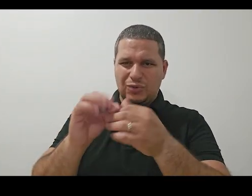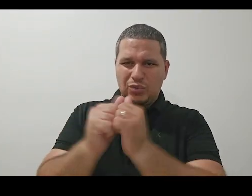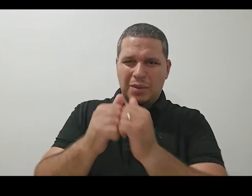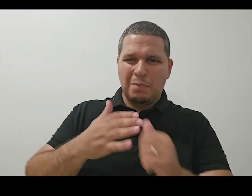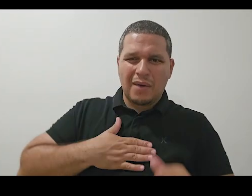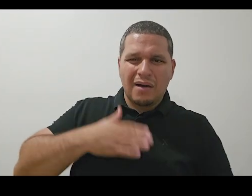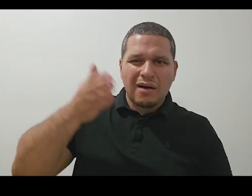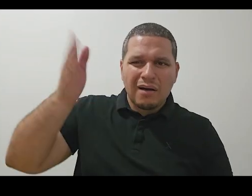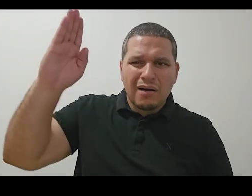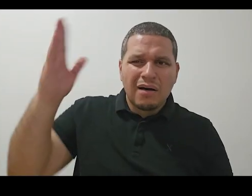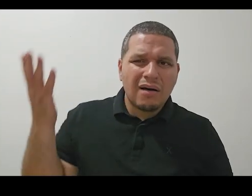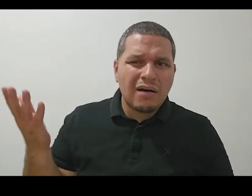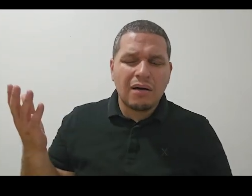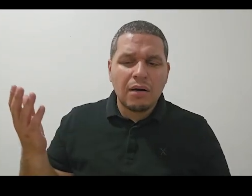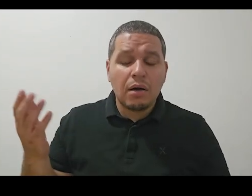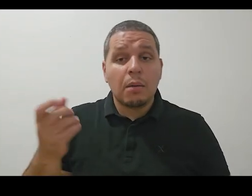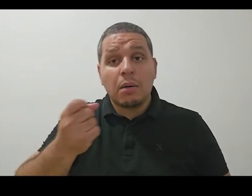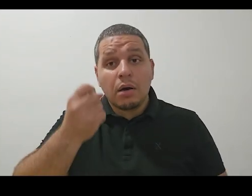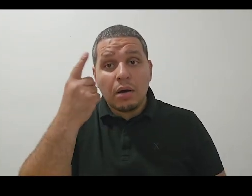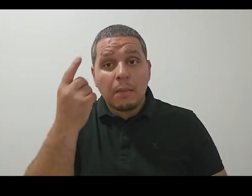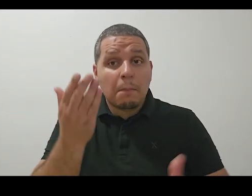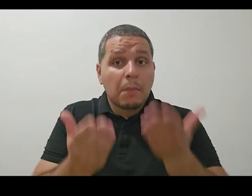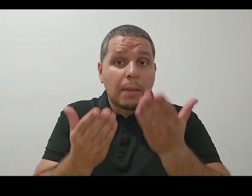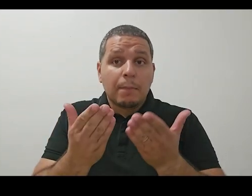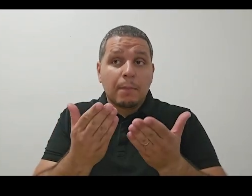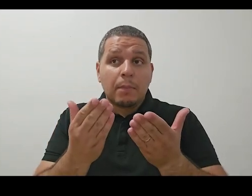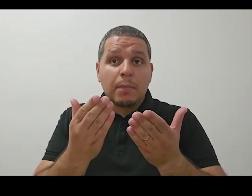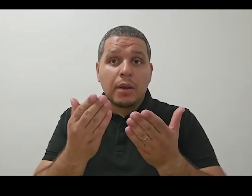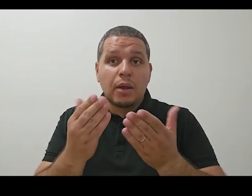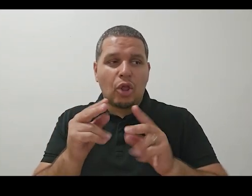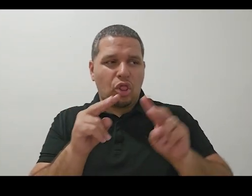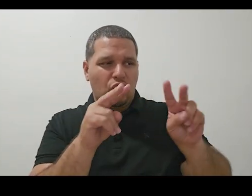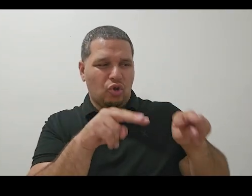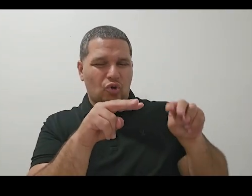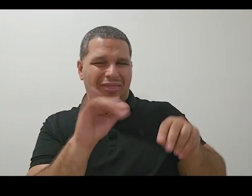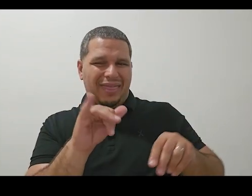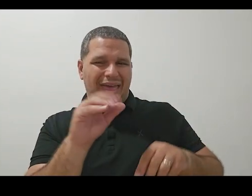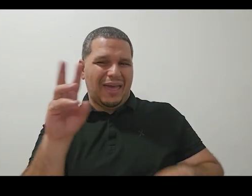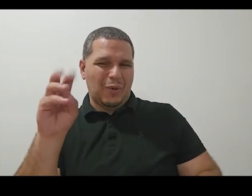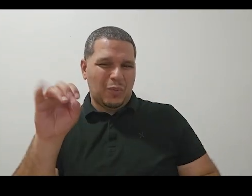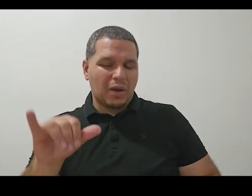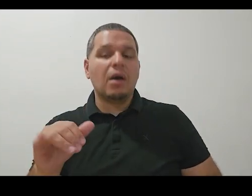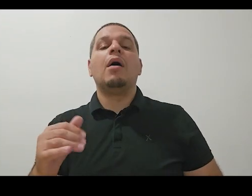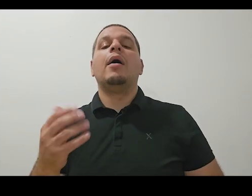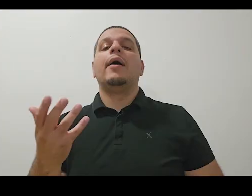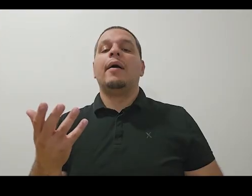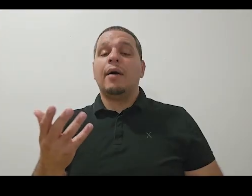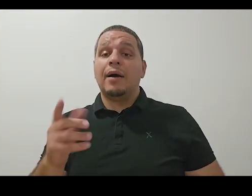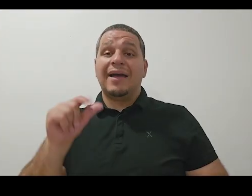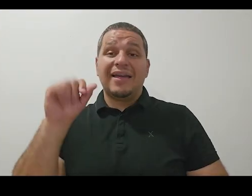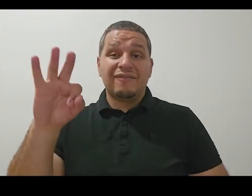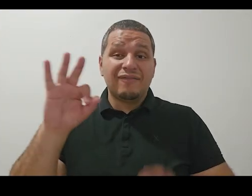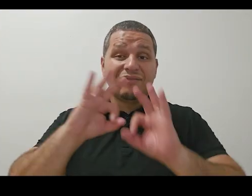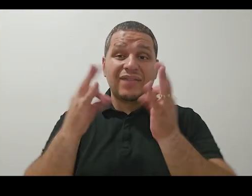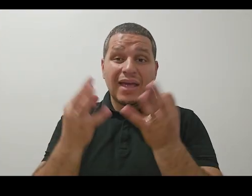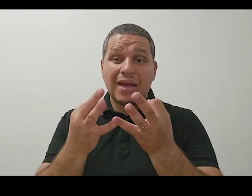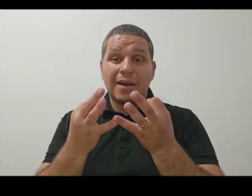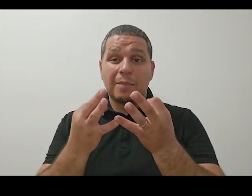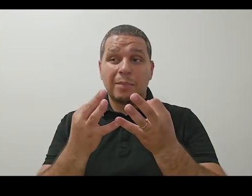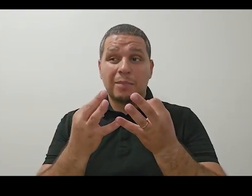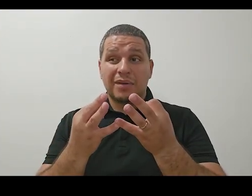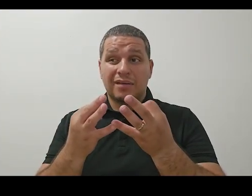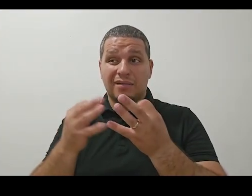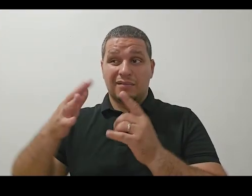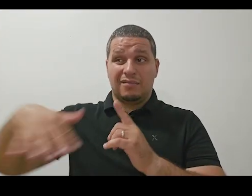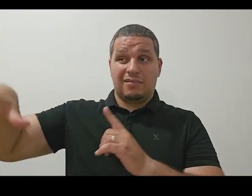power. But it may be looked upon that way. And it's then if your family looks at it some type